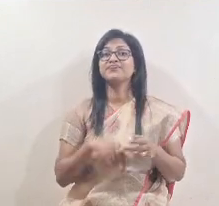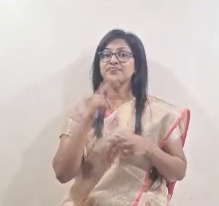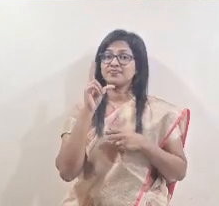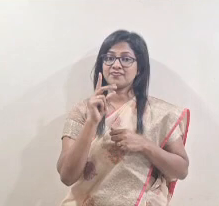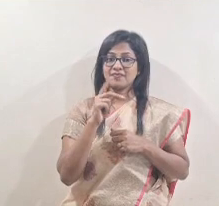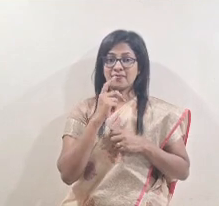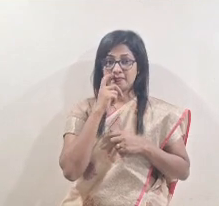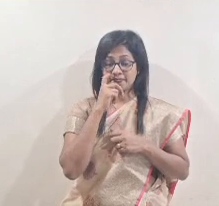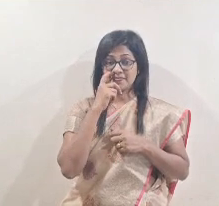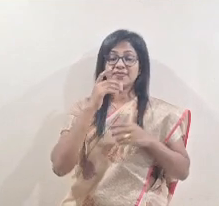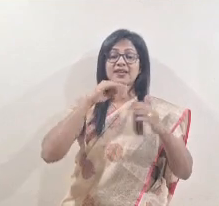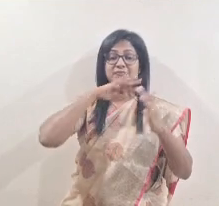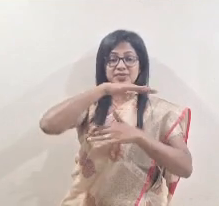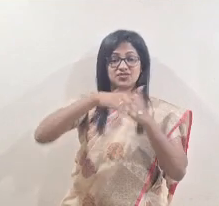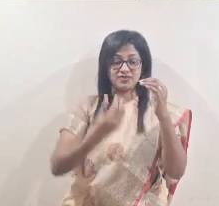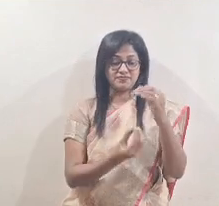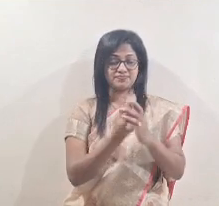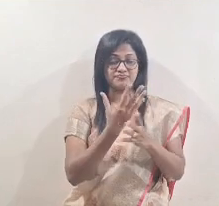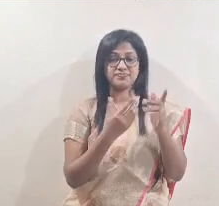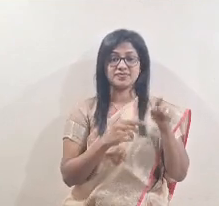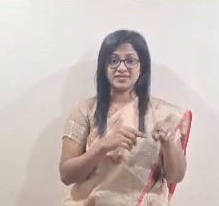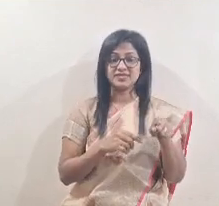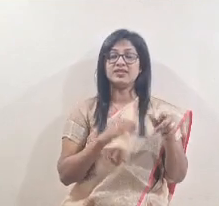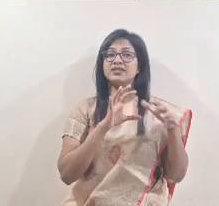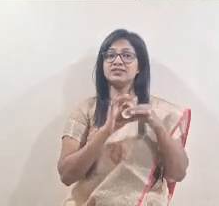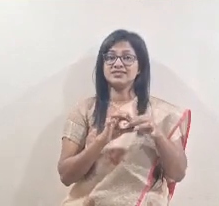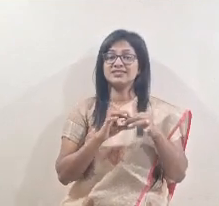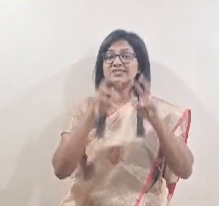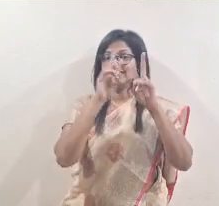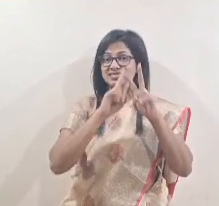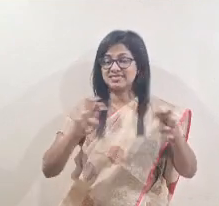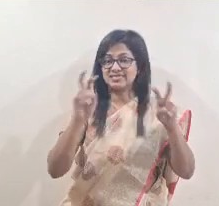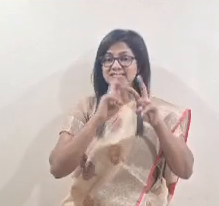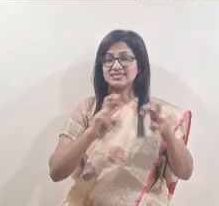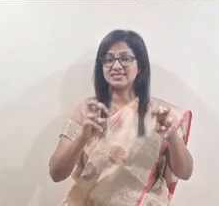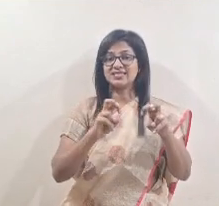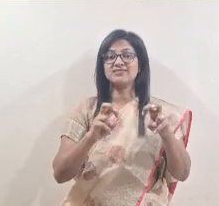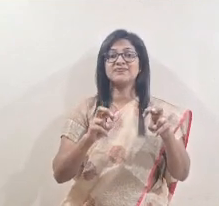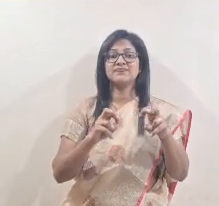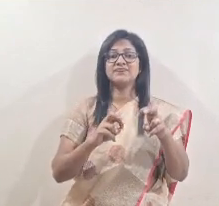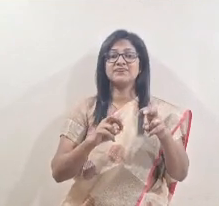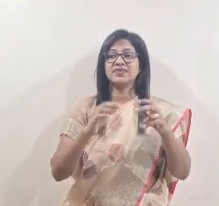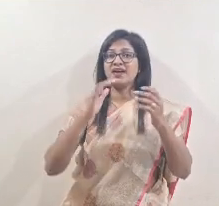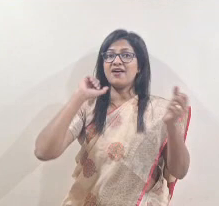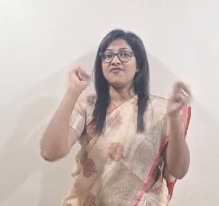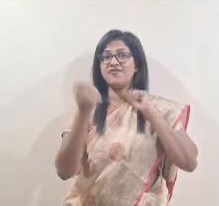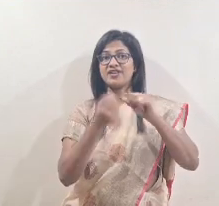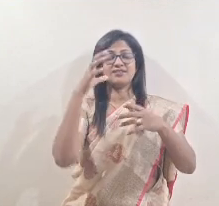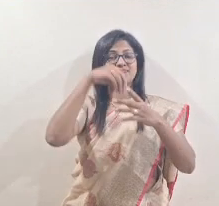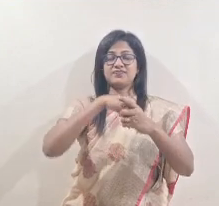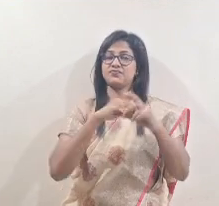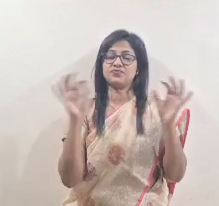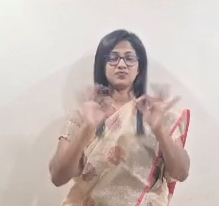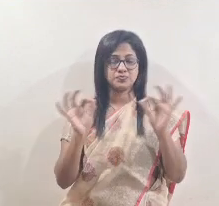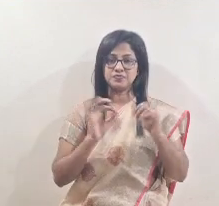secondly, the emission hotspots. In this study, we are not considered the freight vehicles.